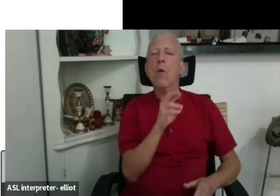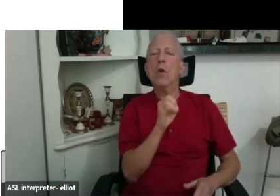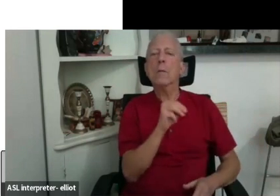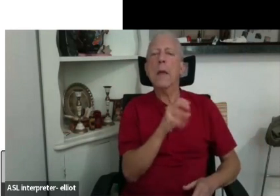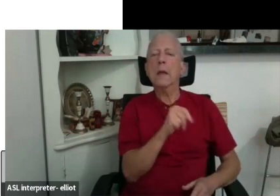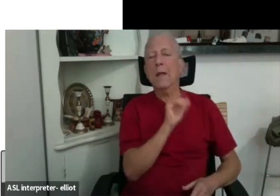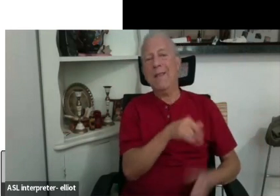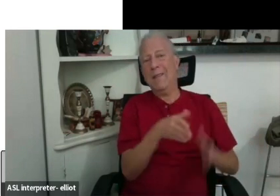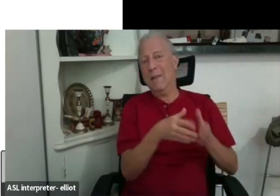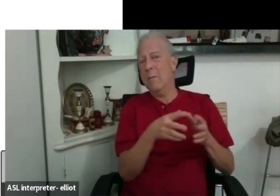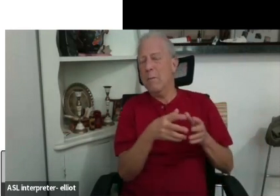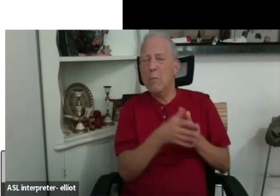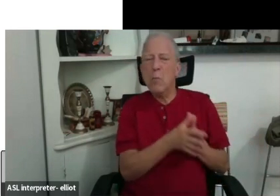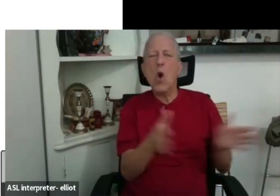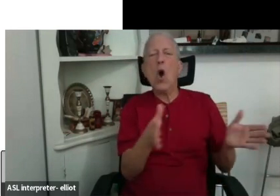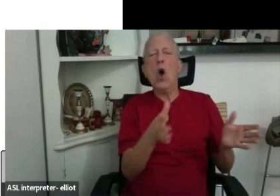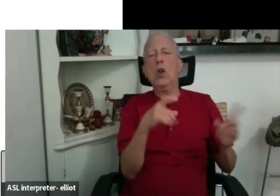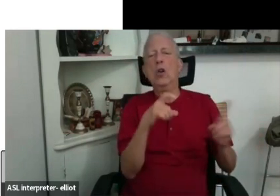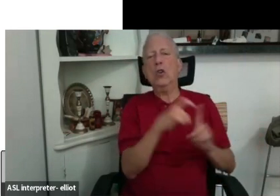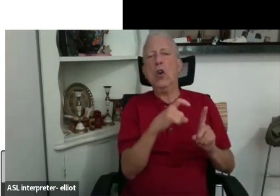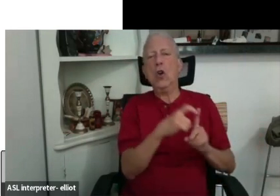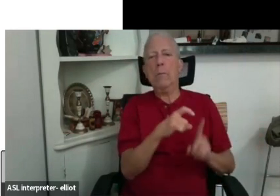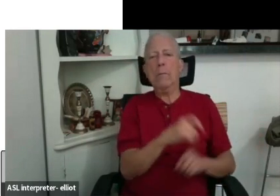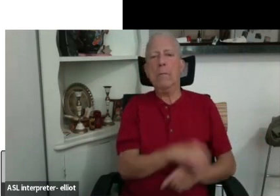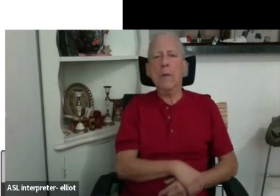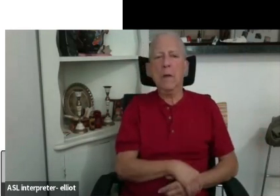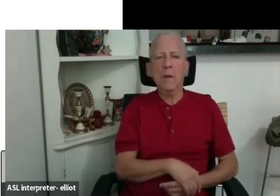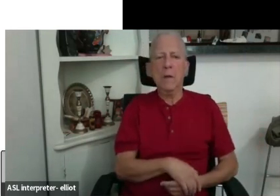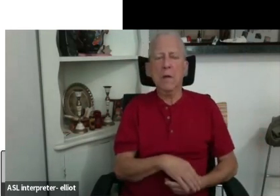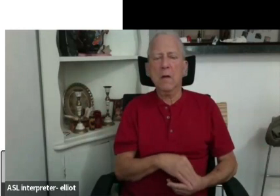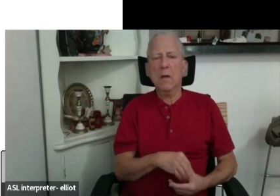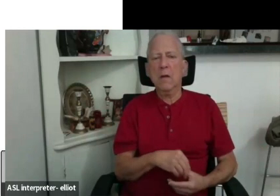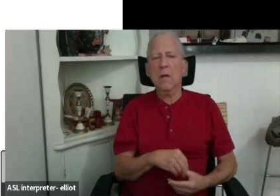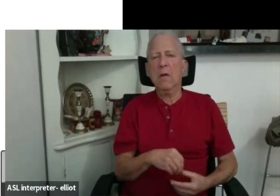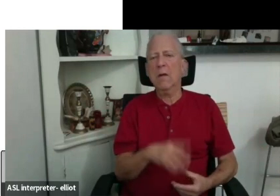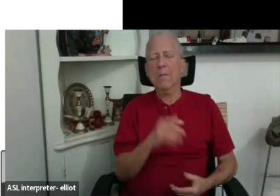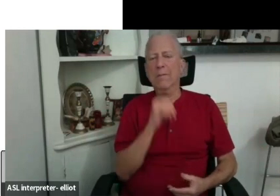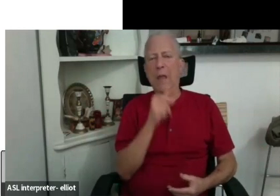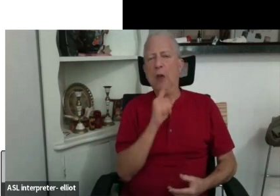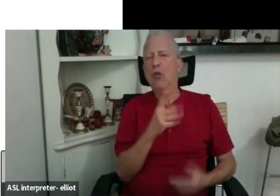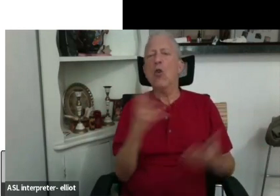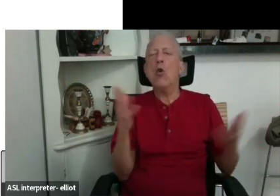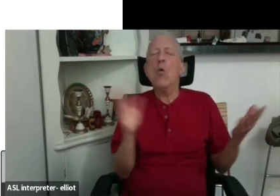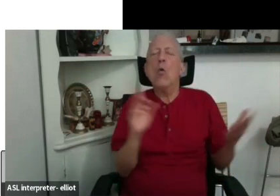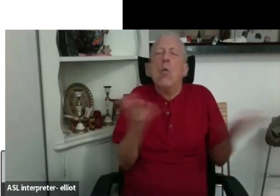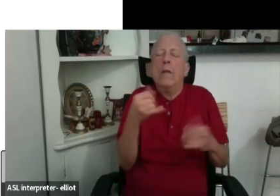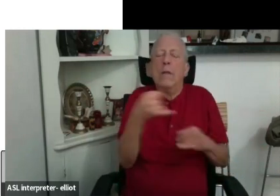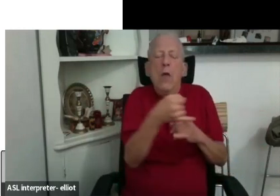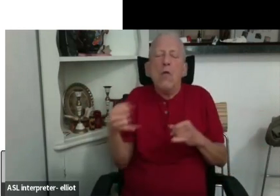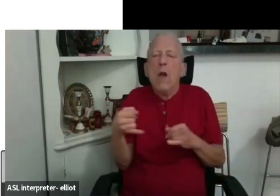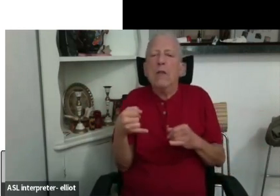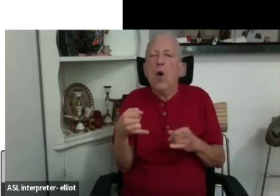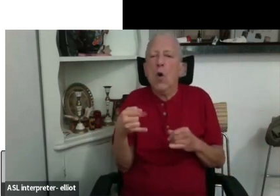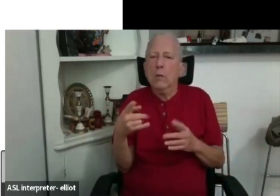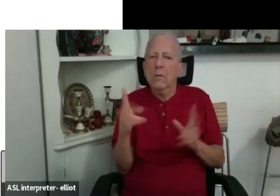fairly broad term or phrase. So it's unclear what that threshold is for consistent with